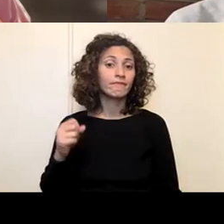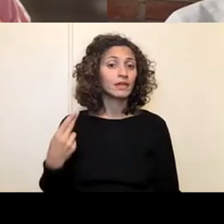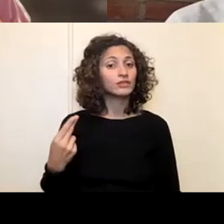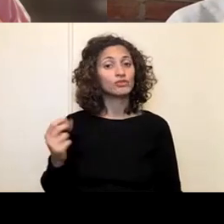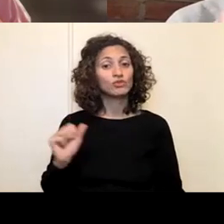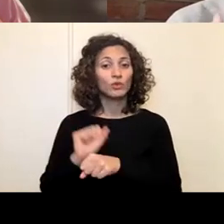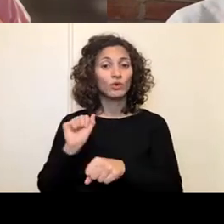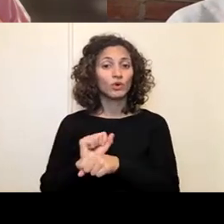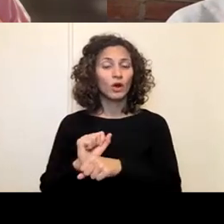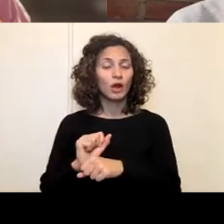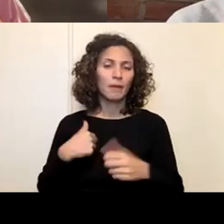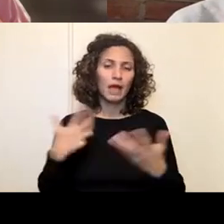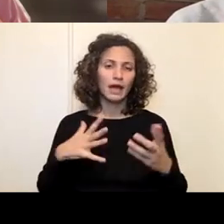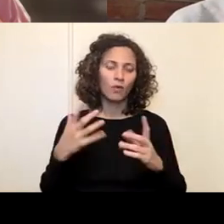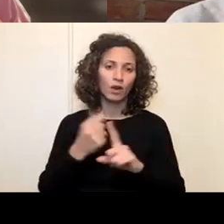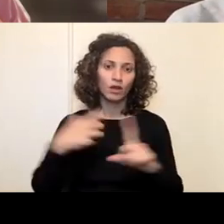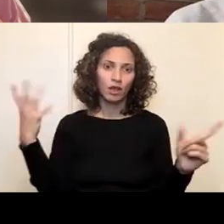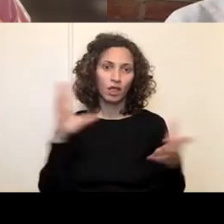without getting too graphic,